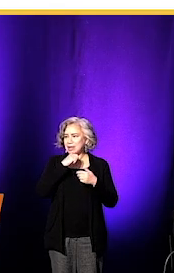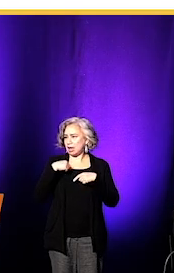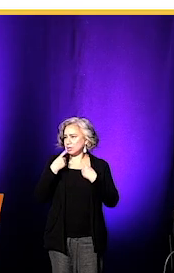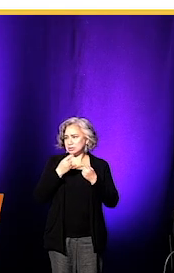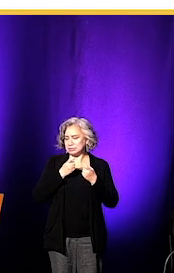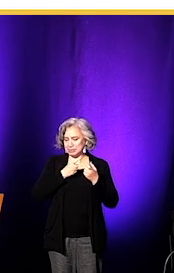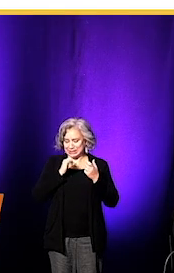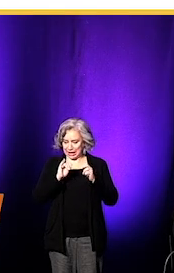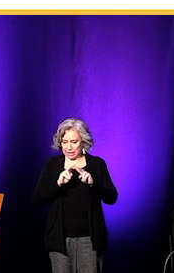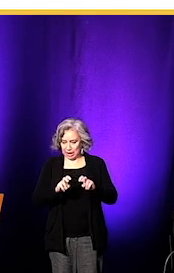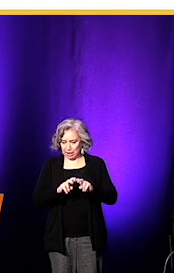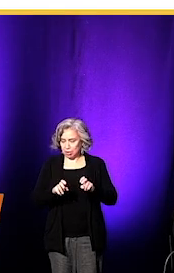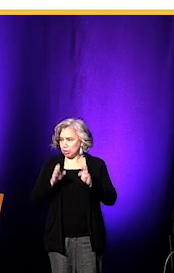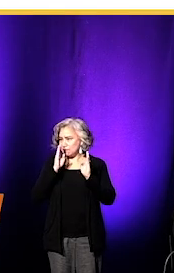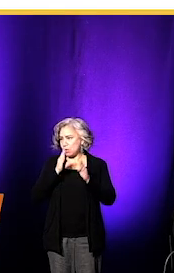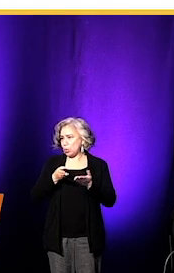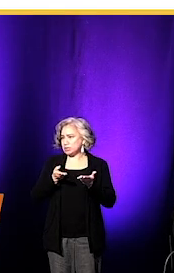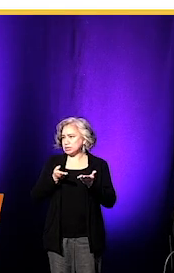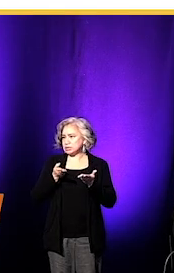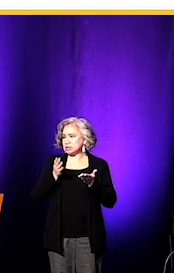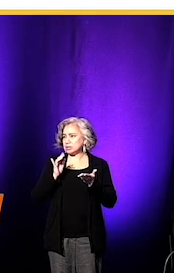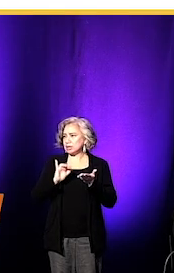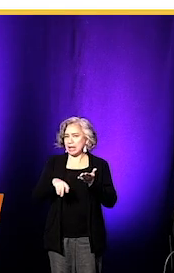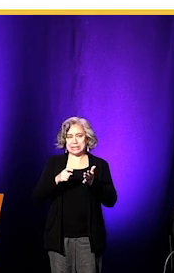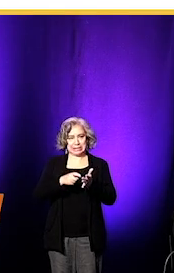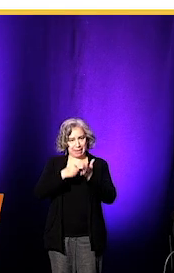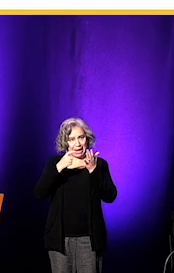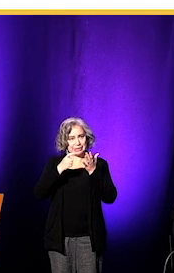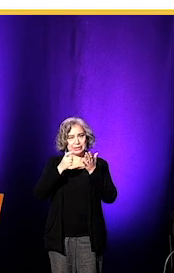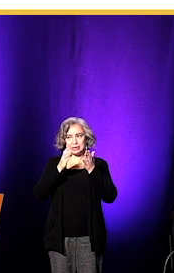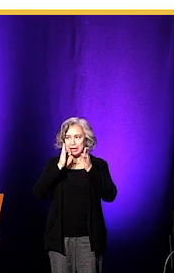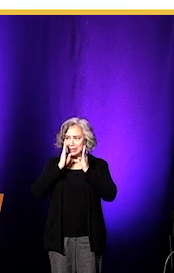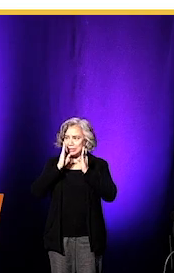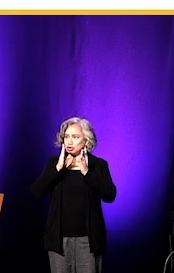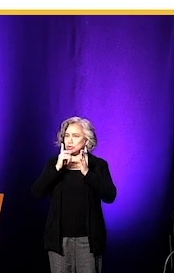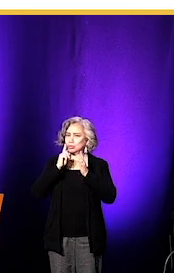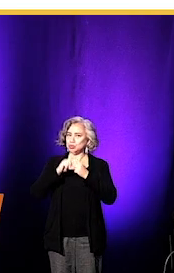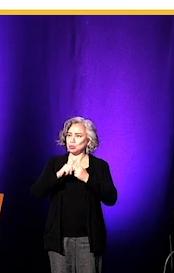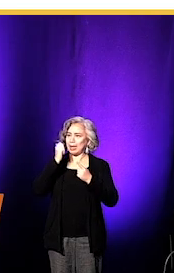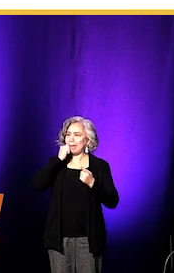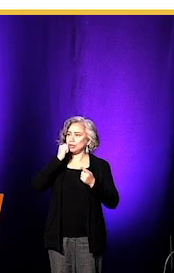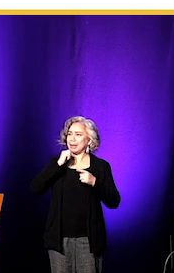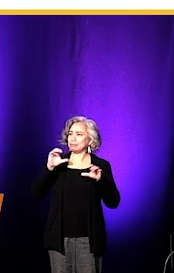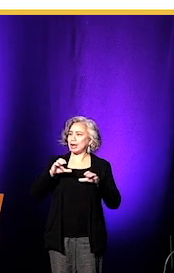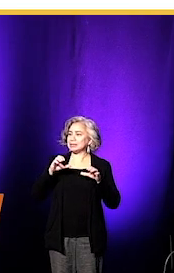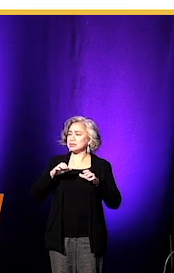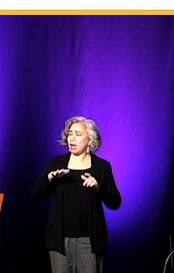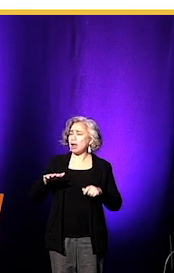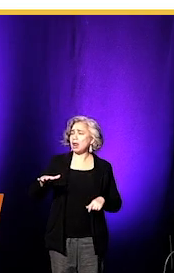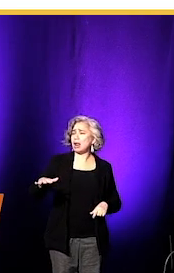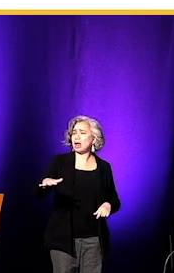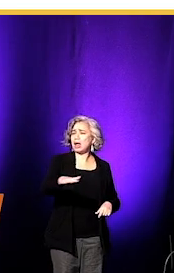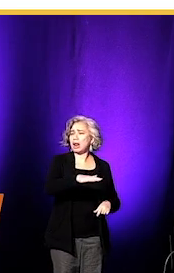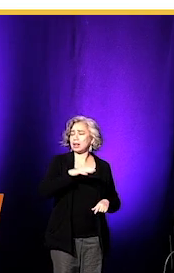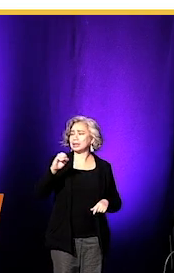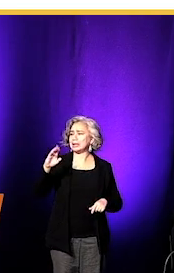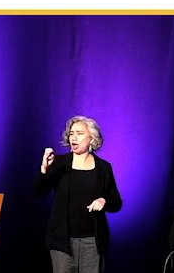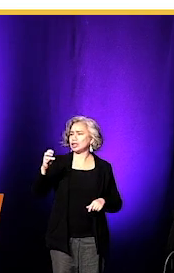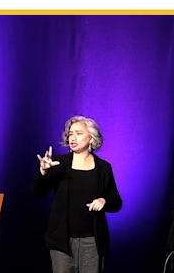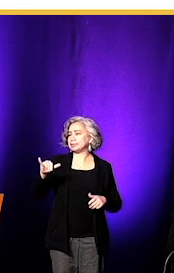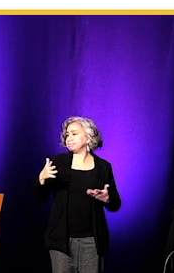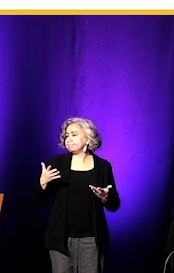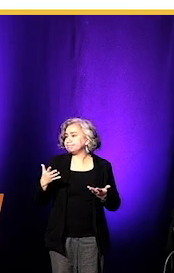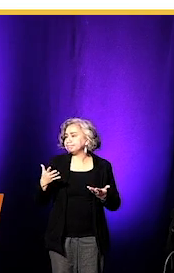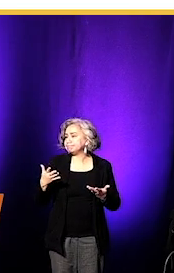an analytic demanding attention to everyday practices across the ecology. This commitment to capturing